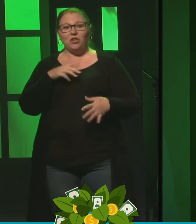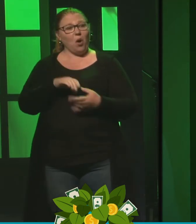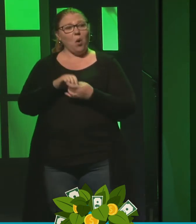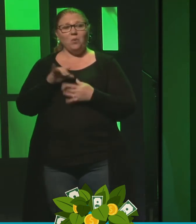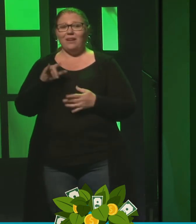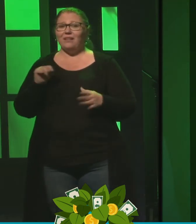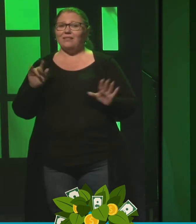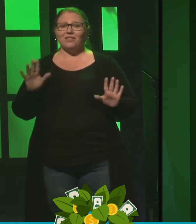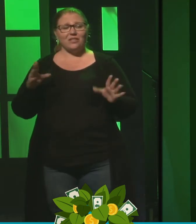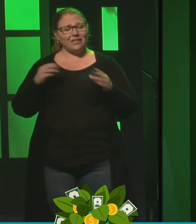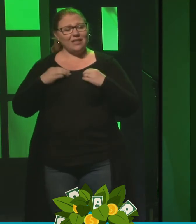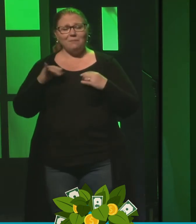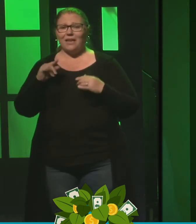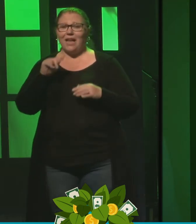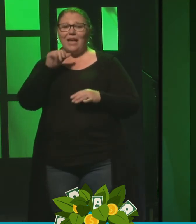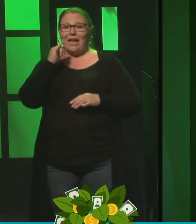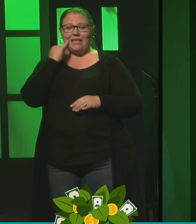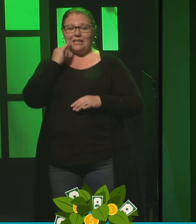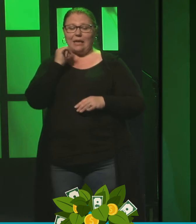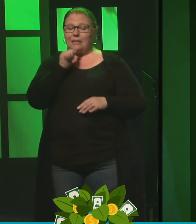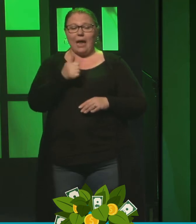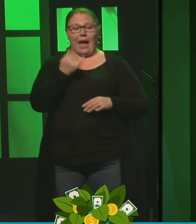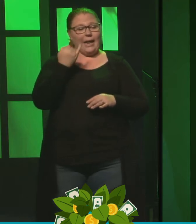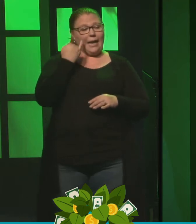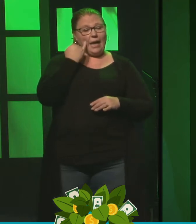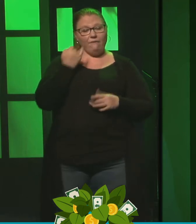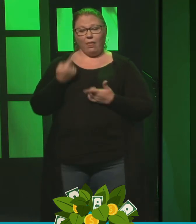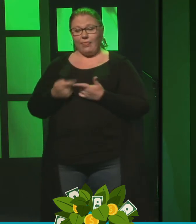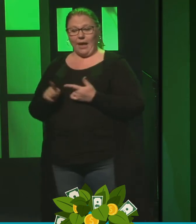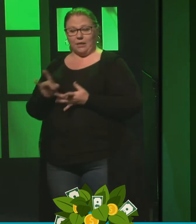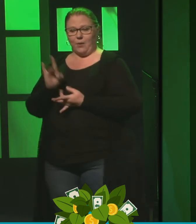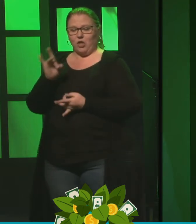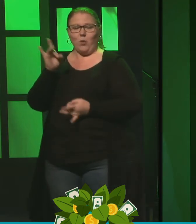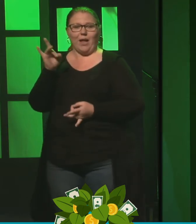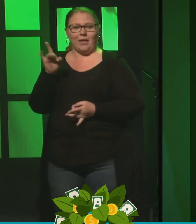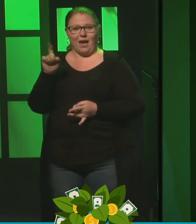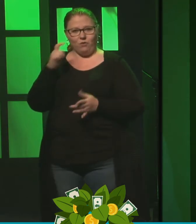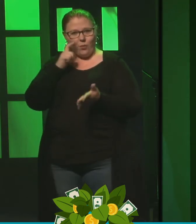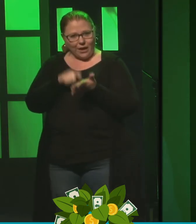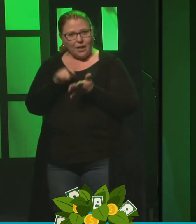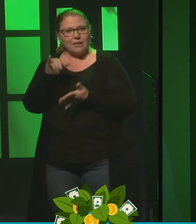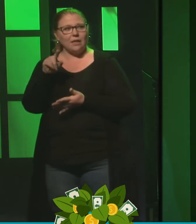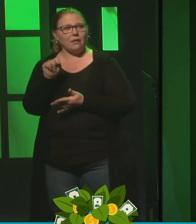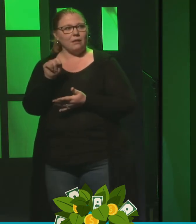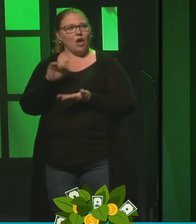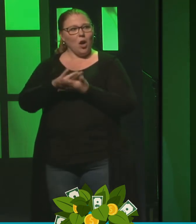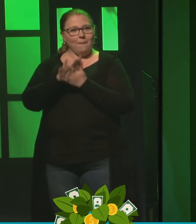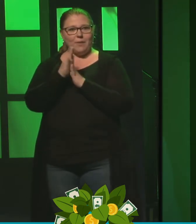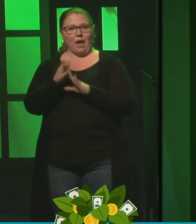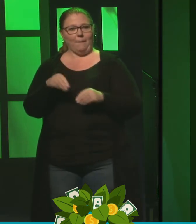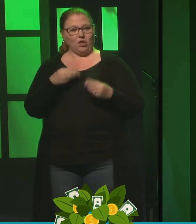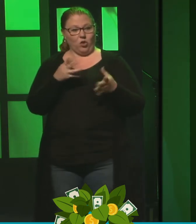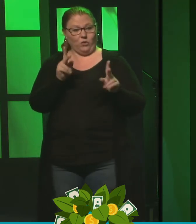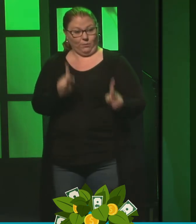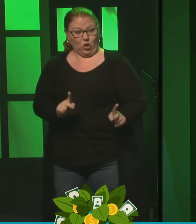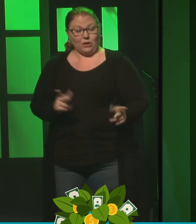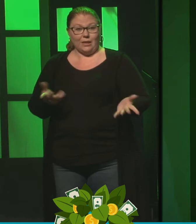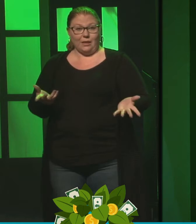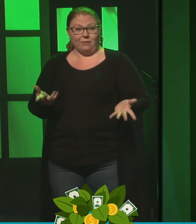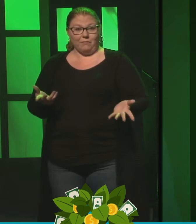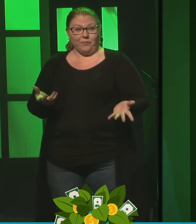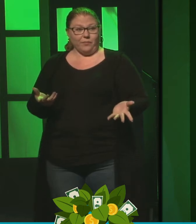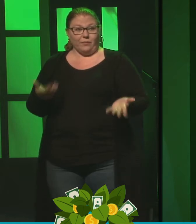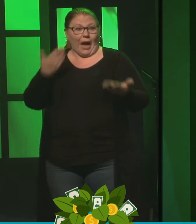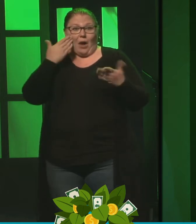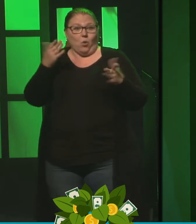Like, it's not if-then spirituality, right? So we just have to recognize it. You become a generous person, I